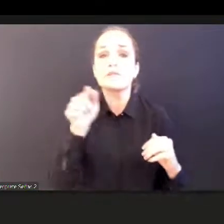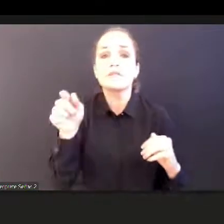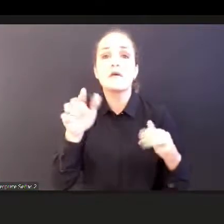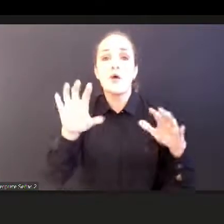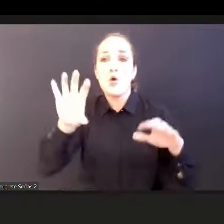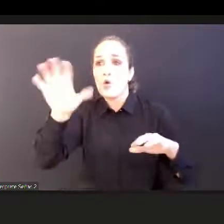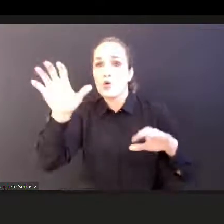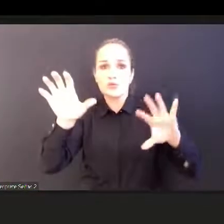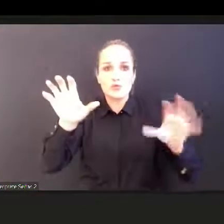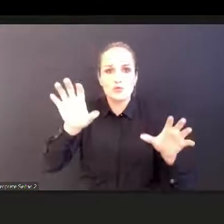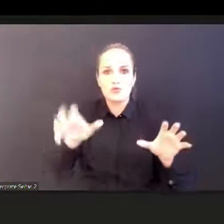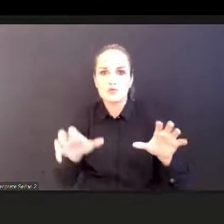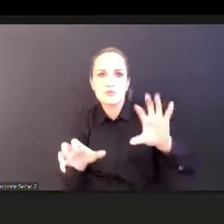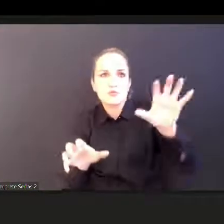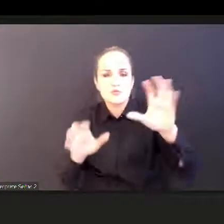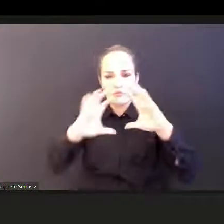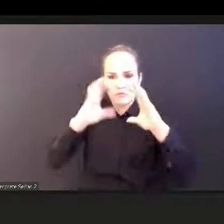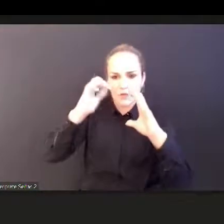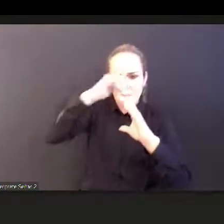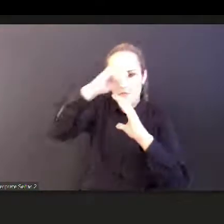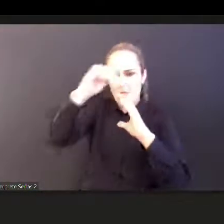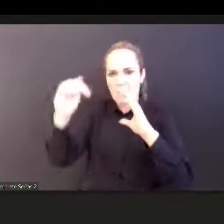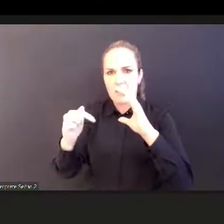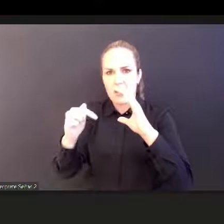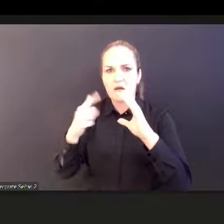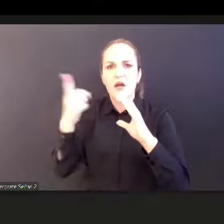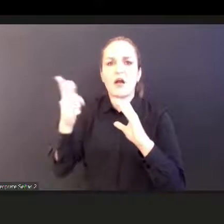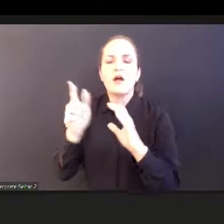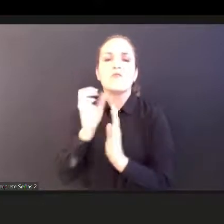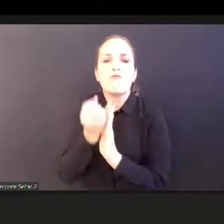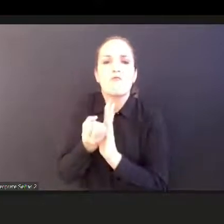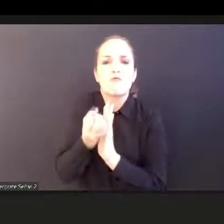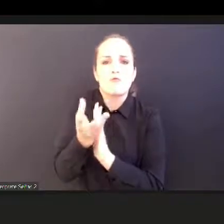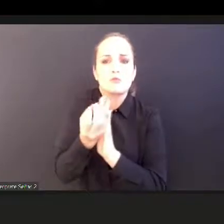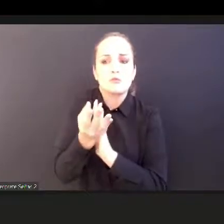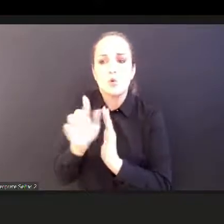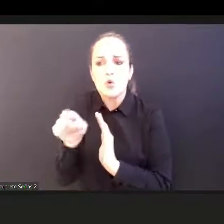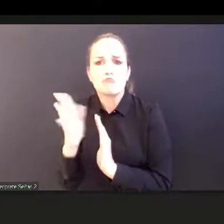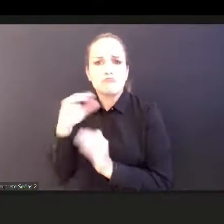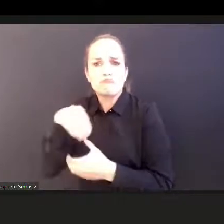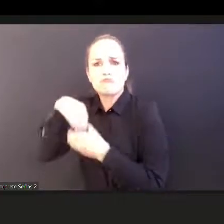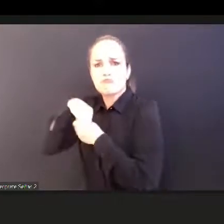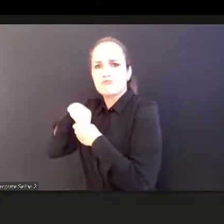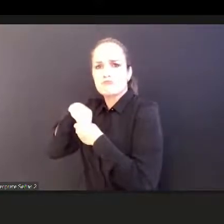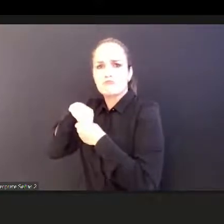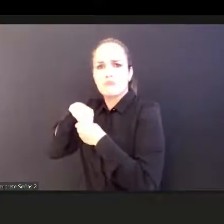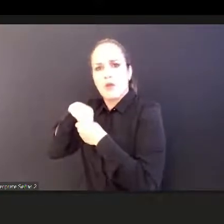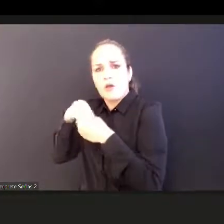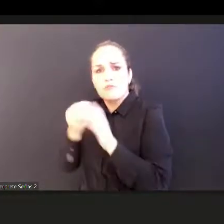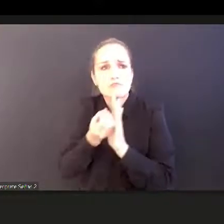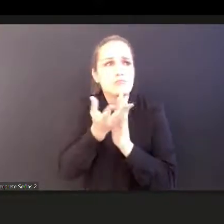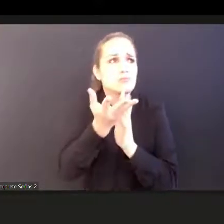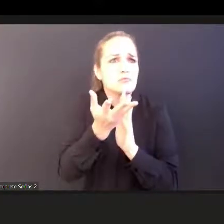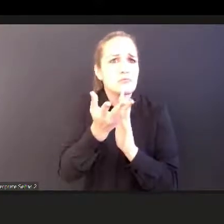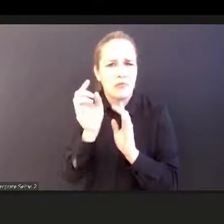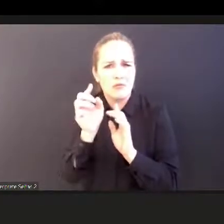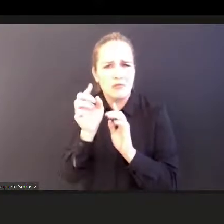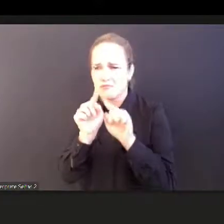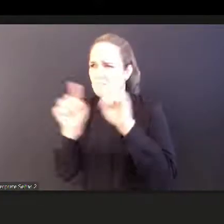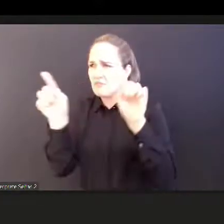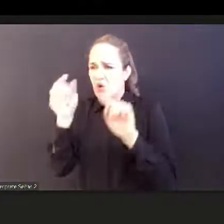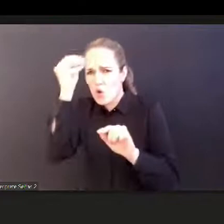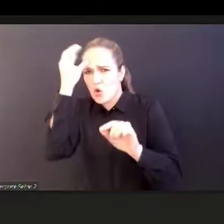classified as sensitive data. So what I was trying to get at, we need to have some understanding, or maybe another way of doing it is to have what is